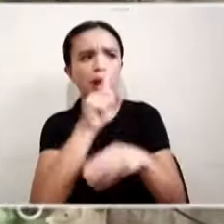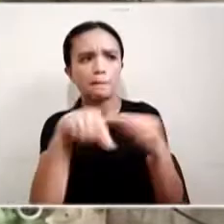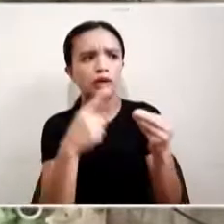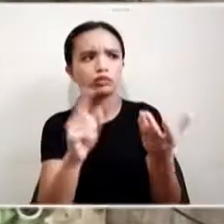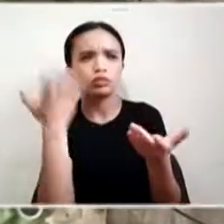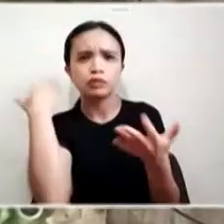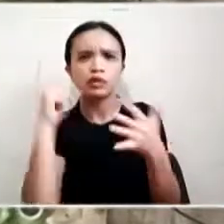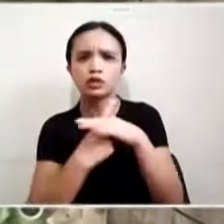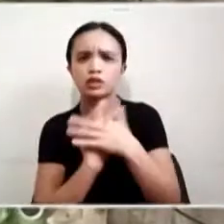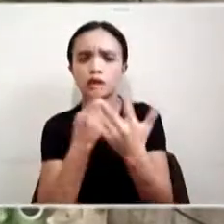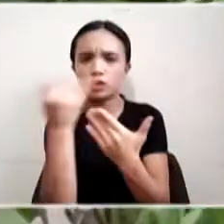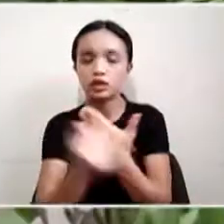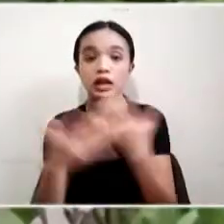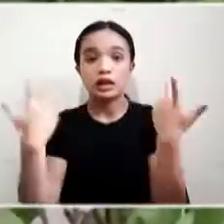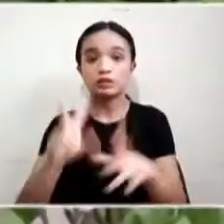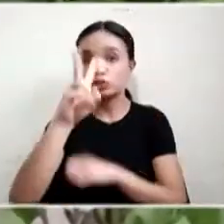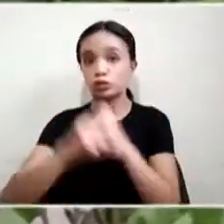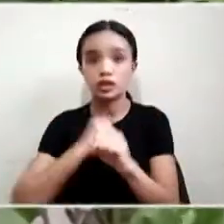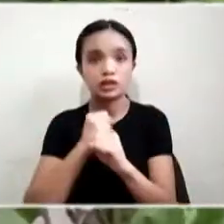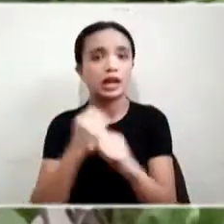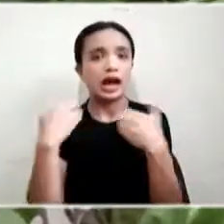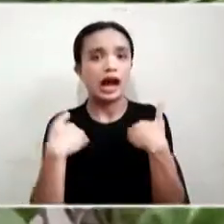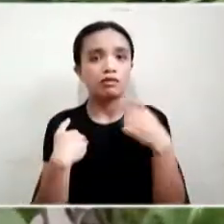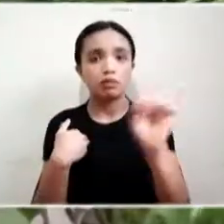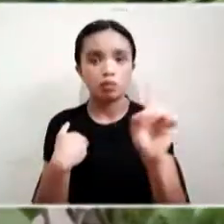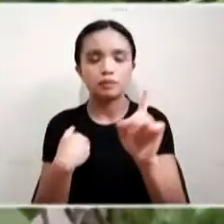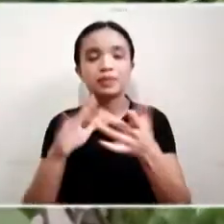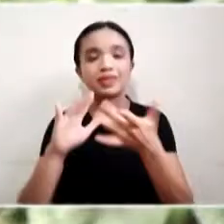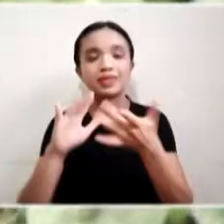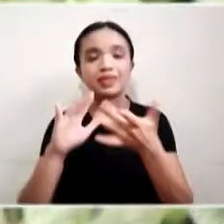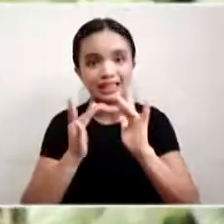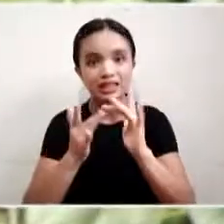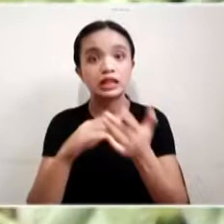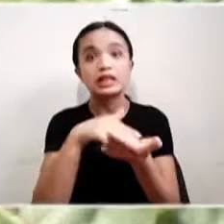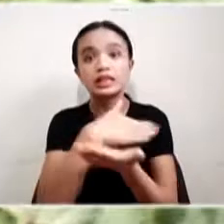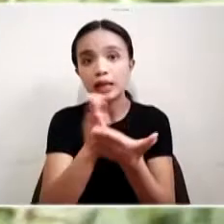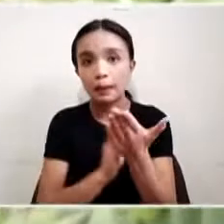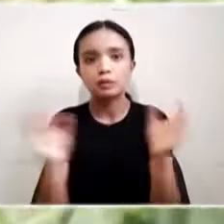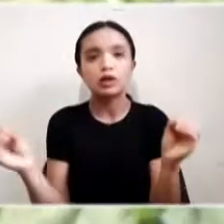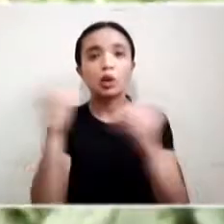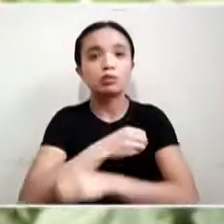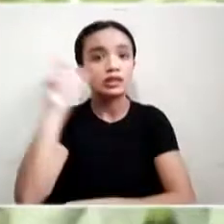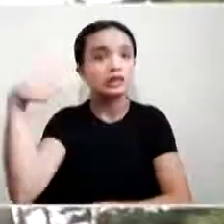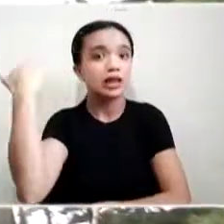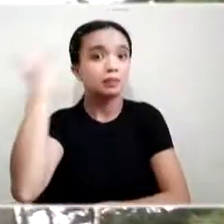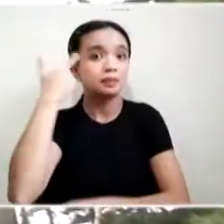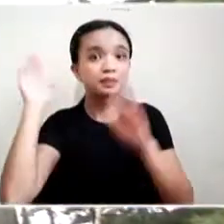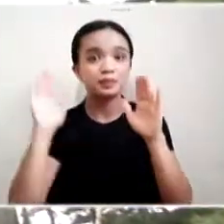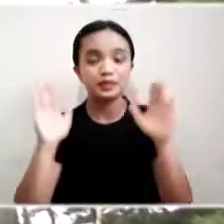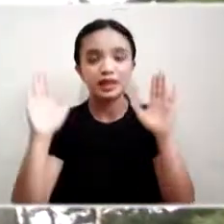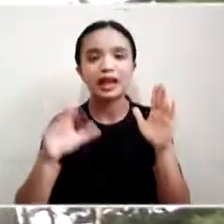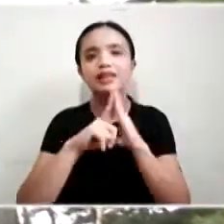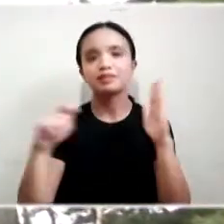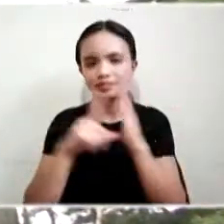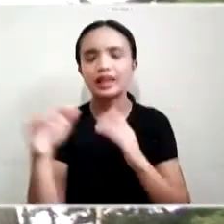ti Dua Atawen, ket nabailandaan ay paayan iti internet dagiti sumagmamanong opisina ti gobyerno iti syudad ken ti La Trinidad. Ngem dagiti